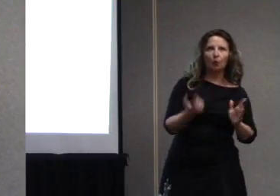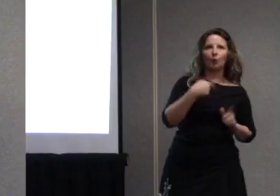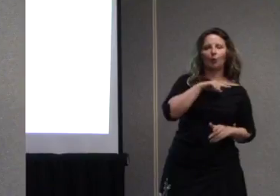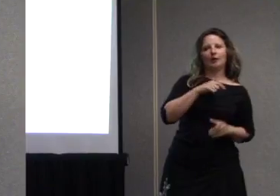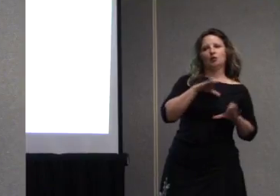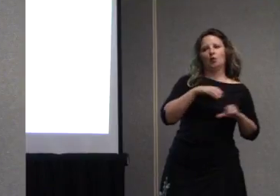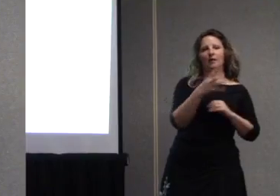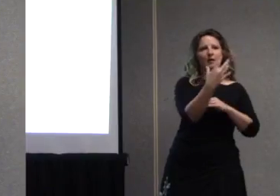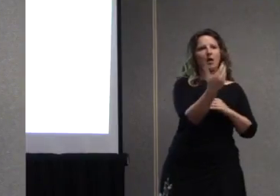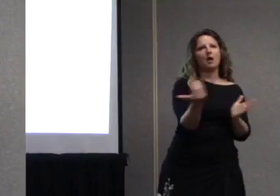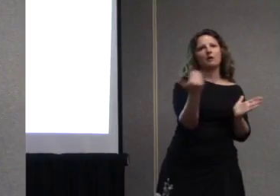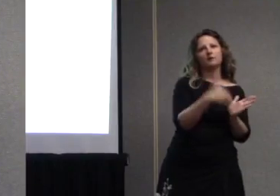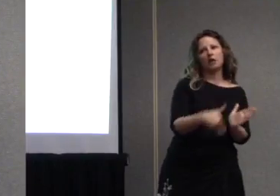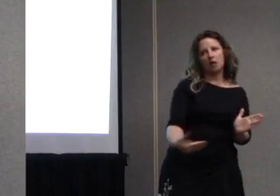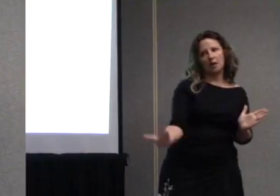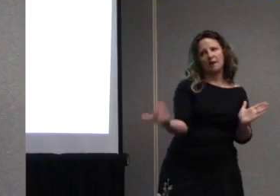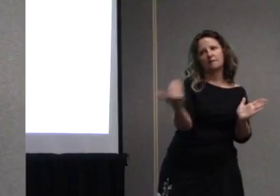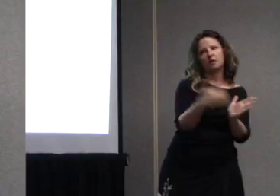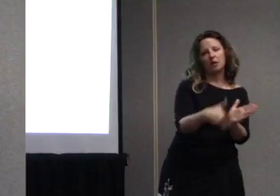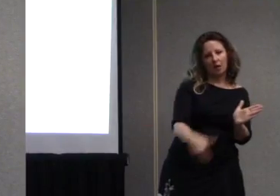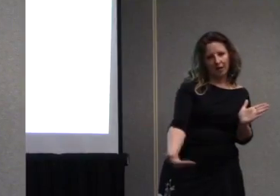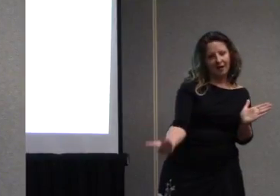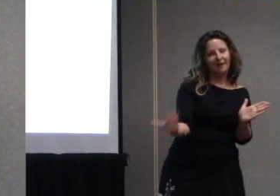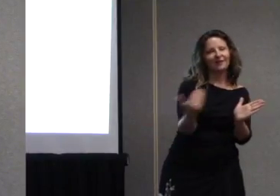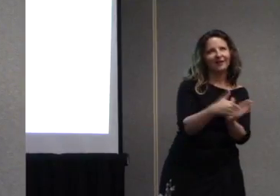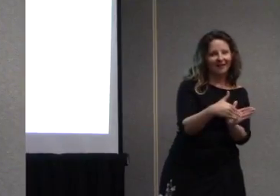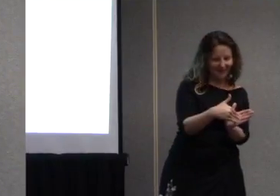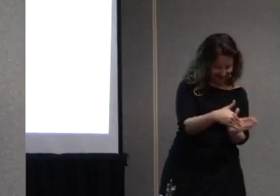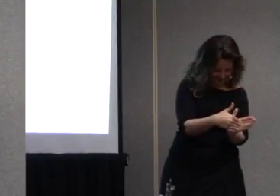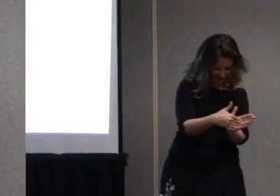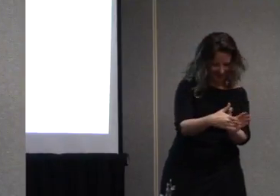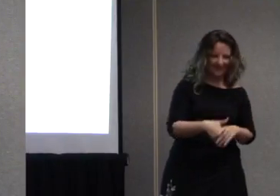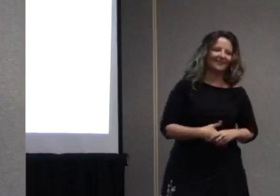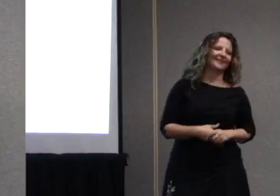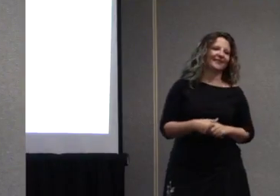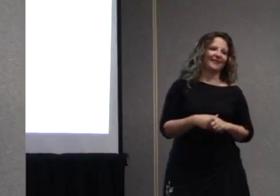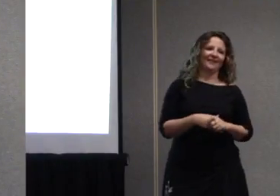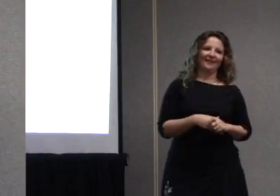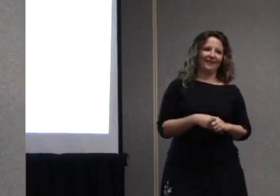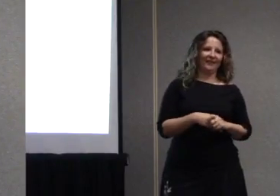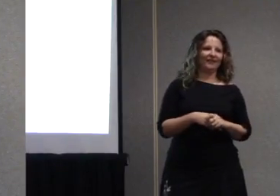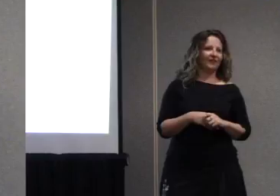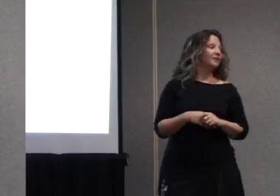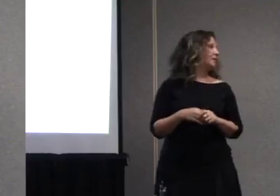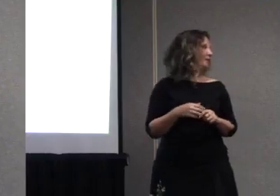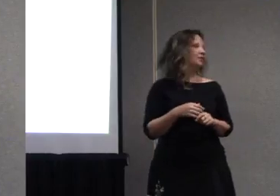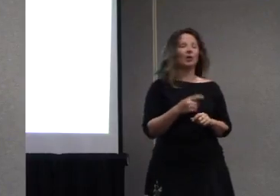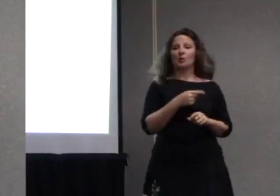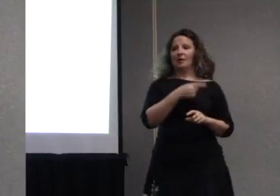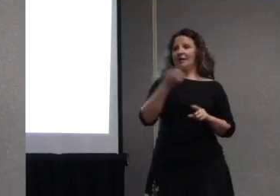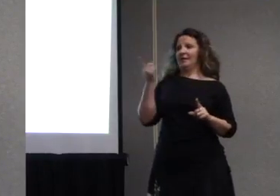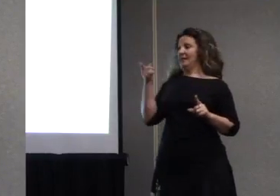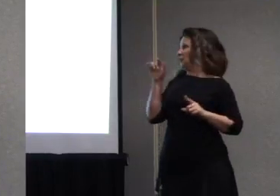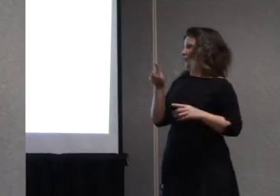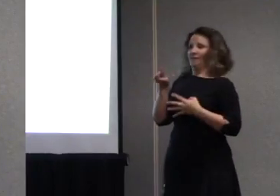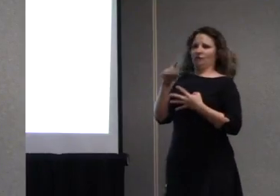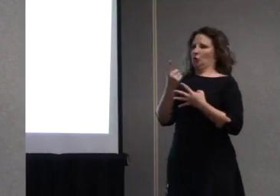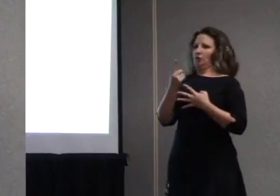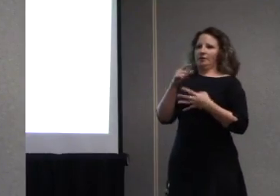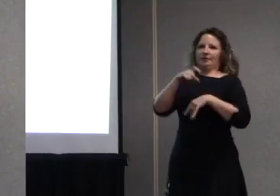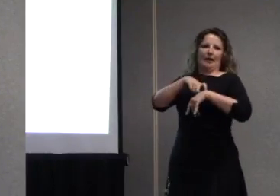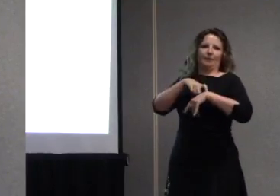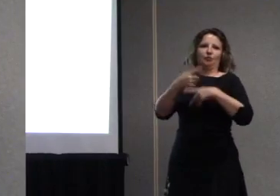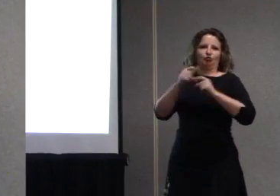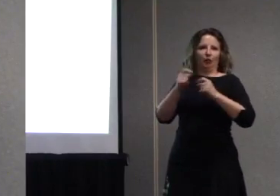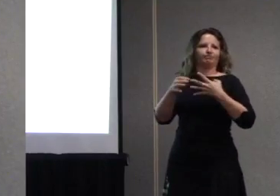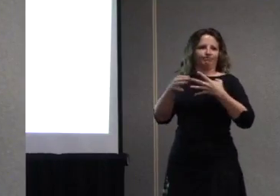is, and redone, and redone, and redone, until it's honed. These are